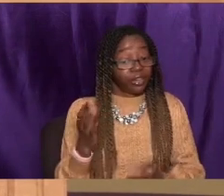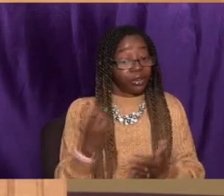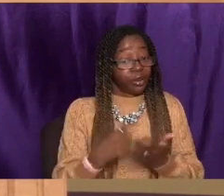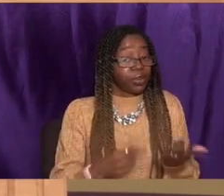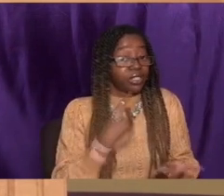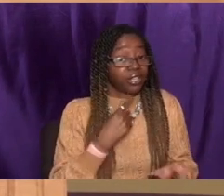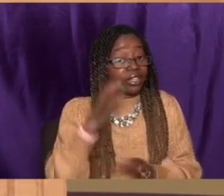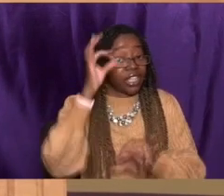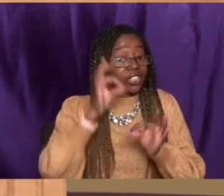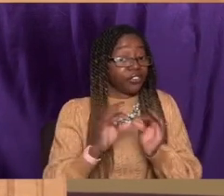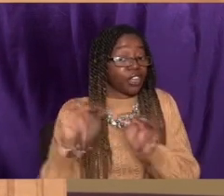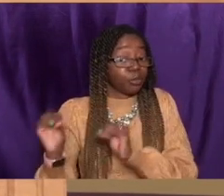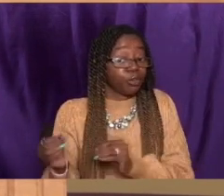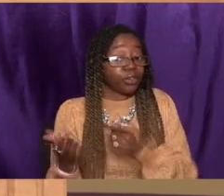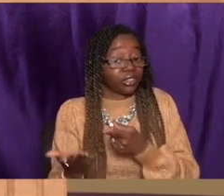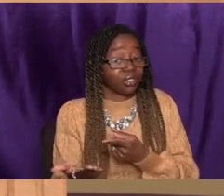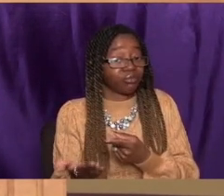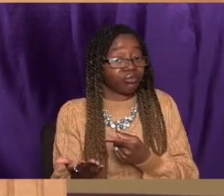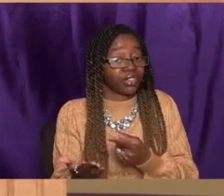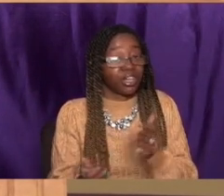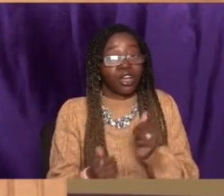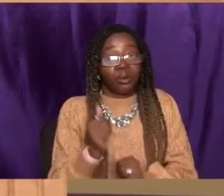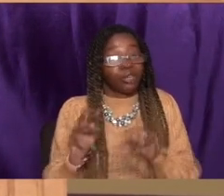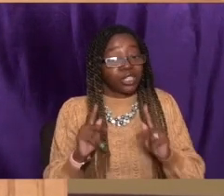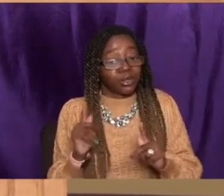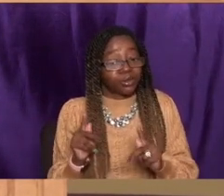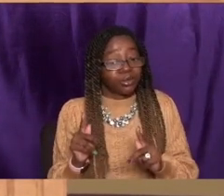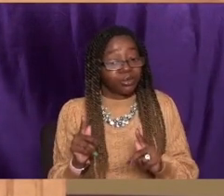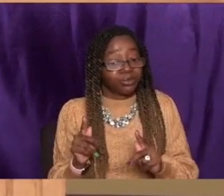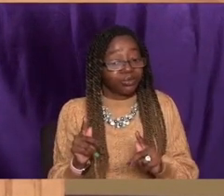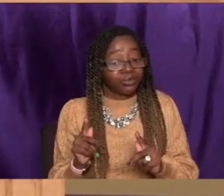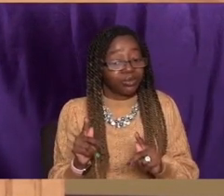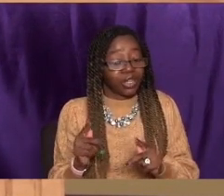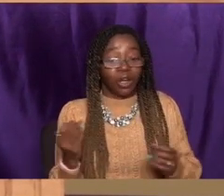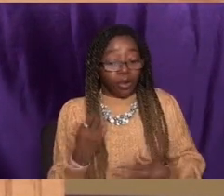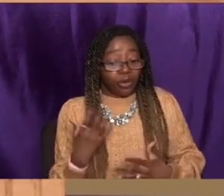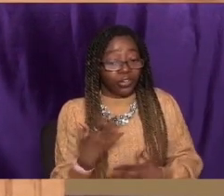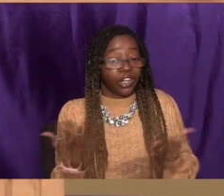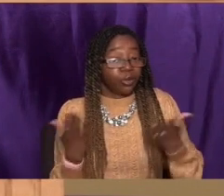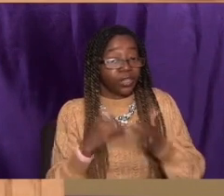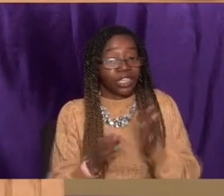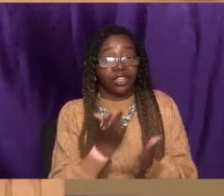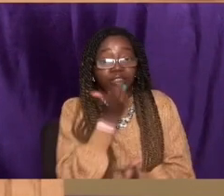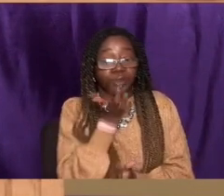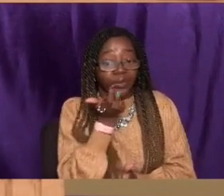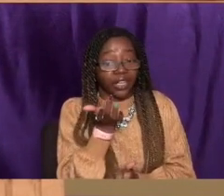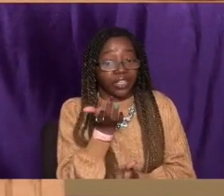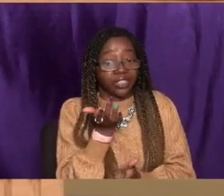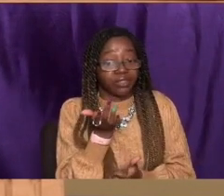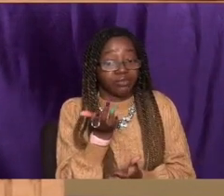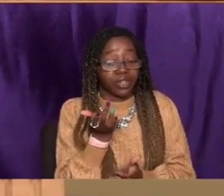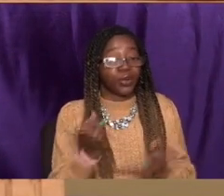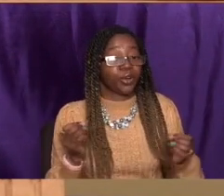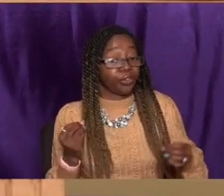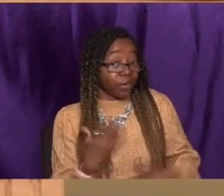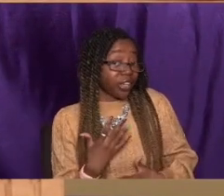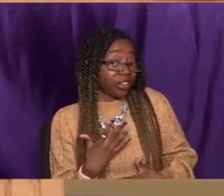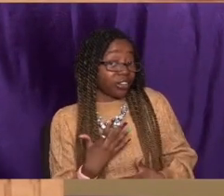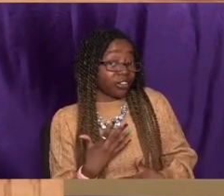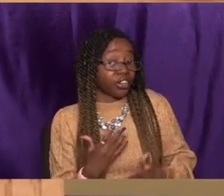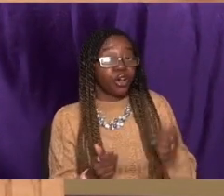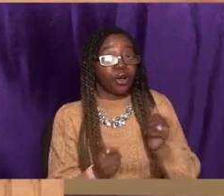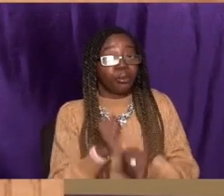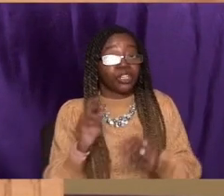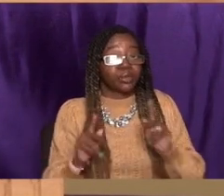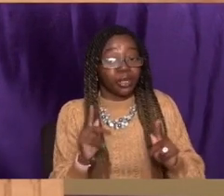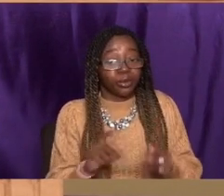right there. Because most of us ain't willing to grab stuff that we're afraid of. Most of us ain't willing to grab stuff that we're afraid of. Most of us